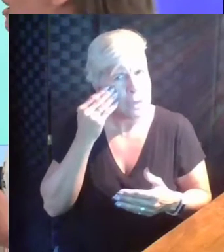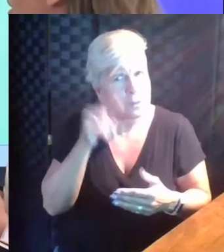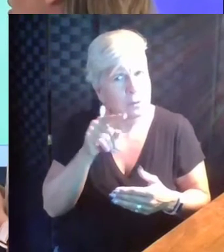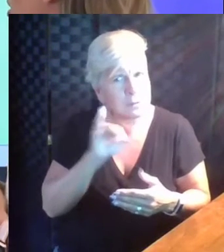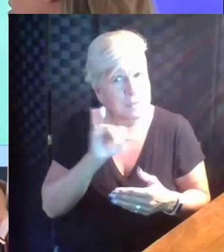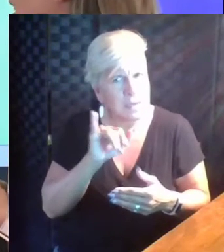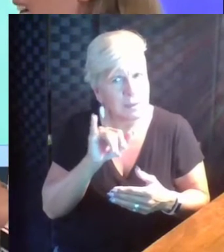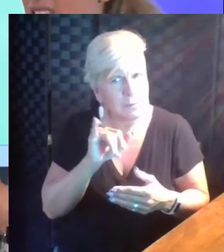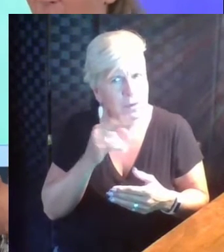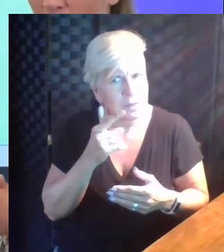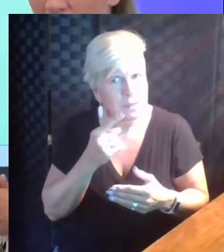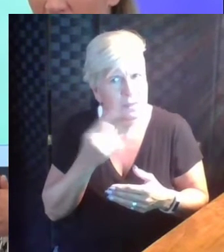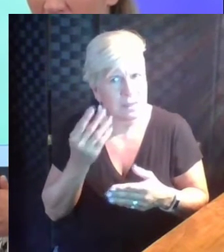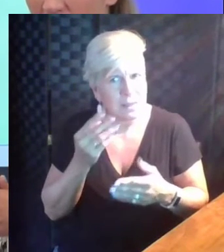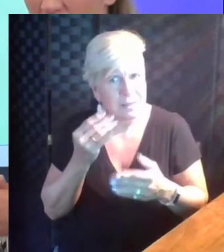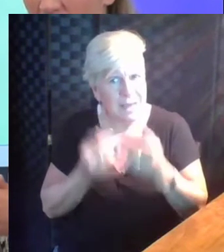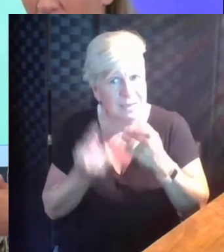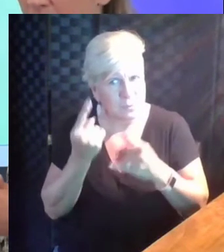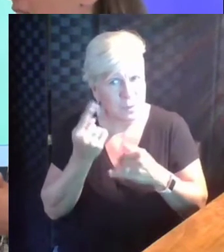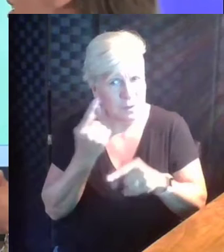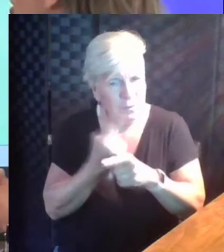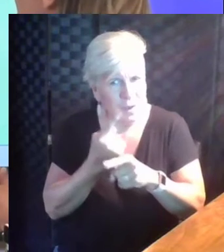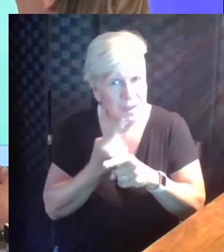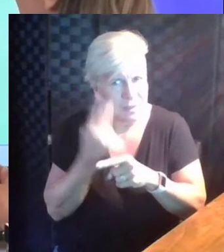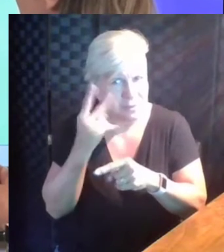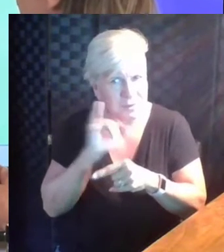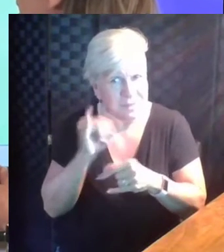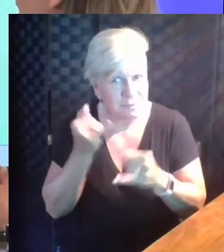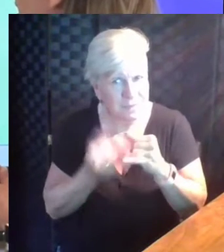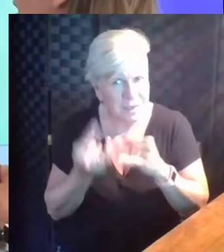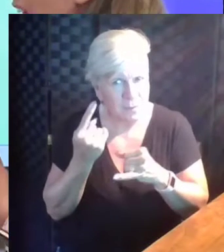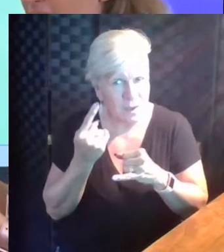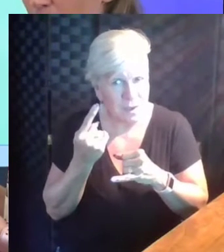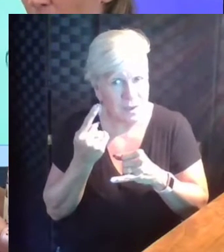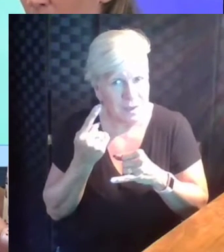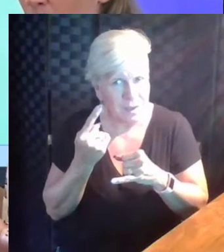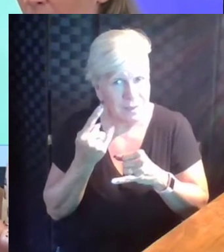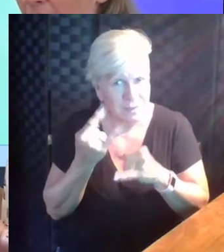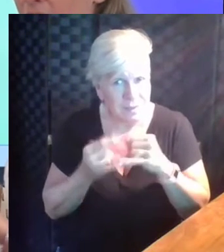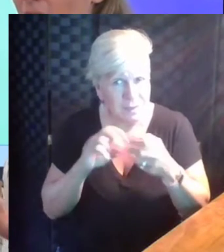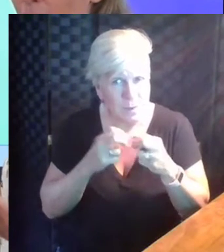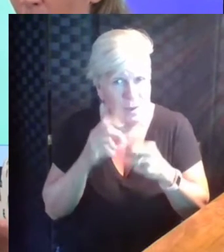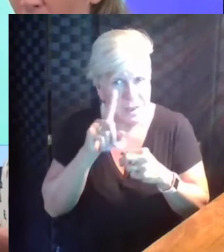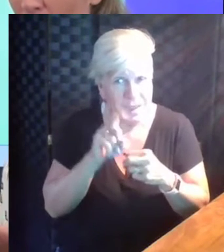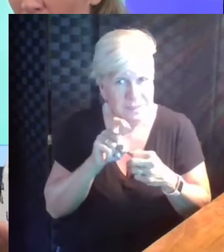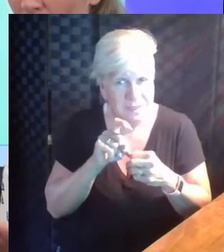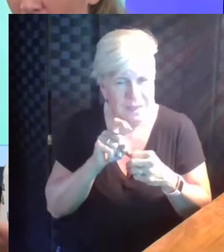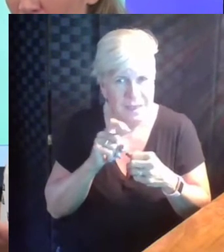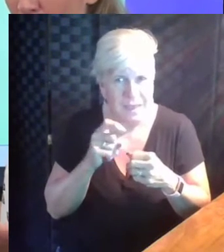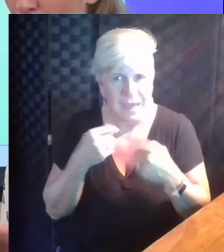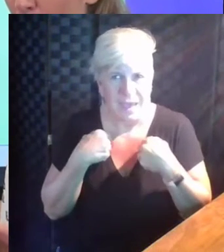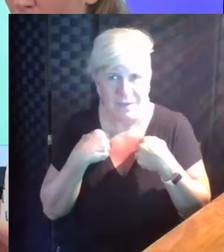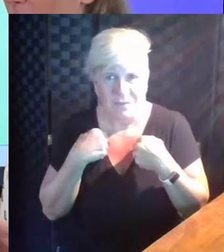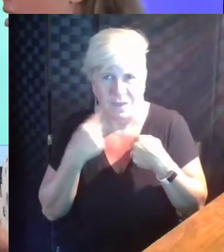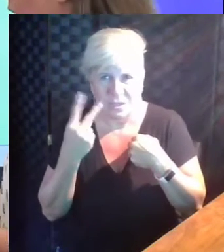bit like the one we did last time, right? Looks a little bit like the last problem where we had to come up with